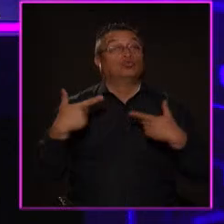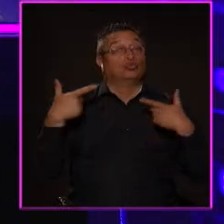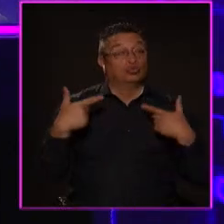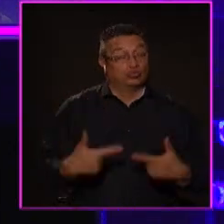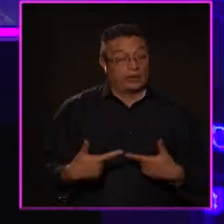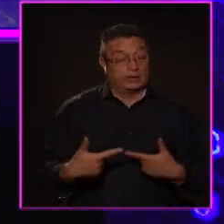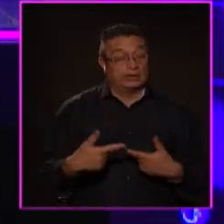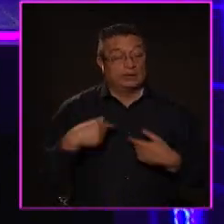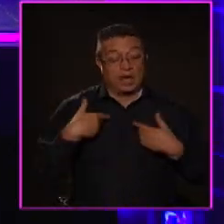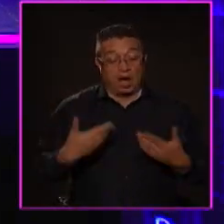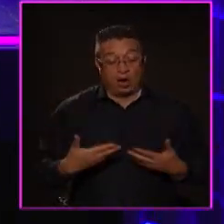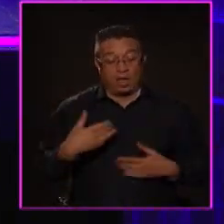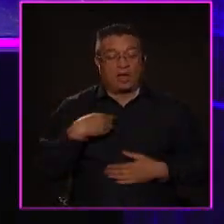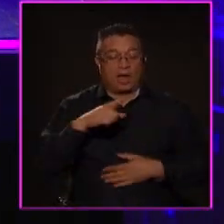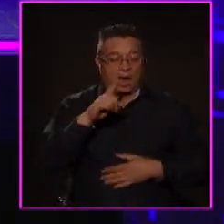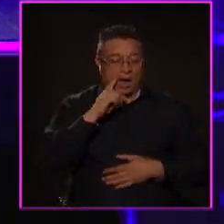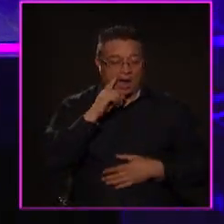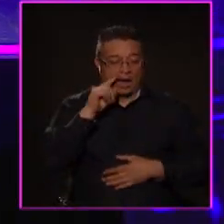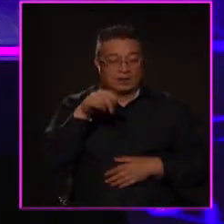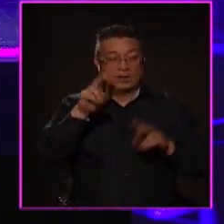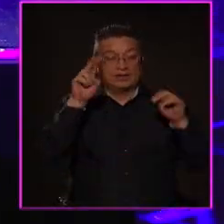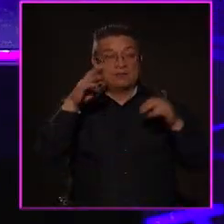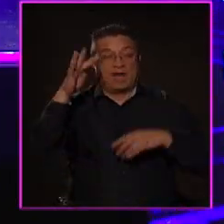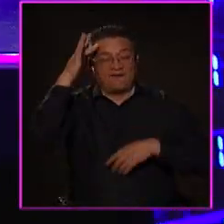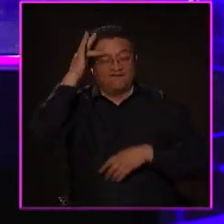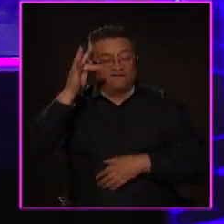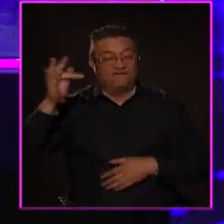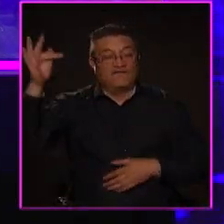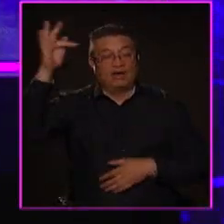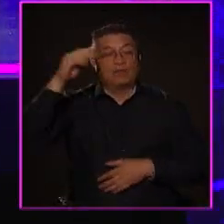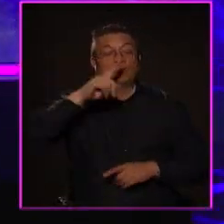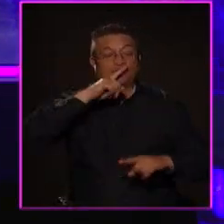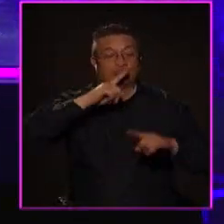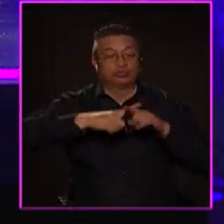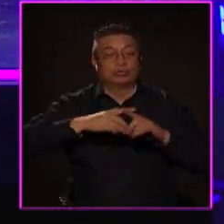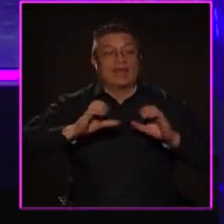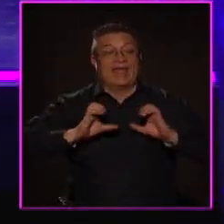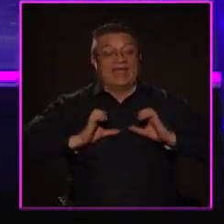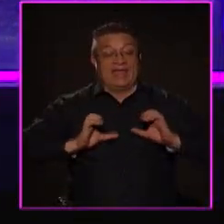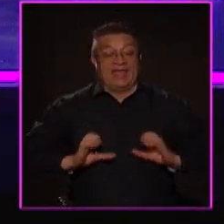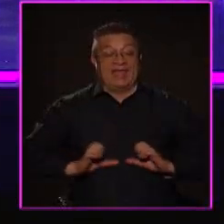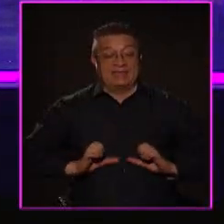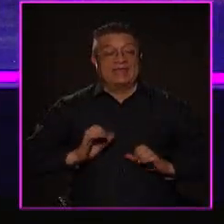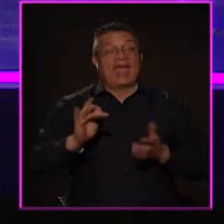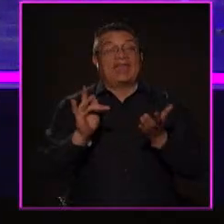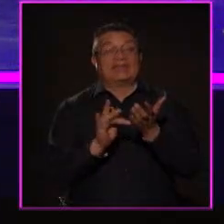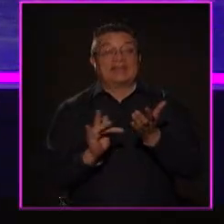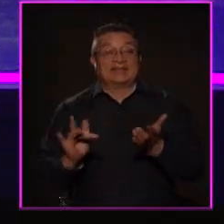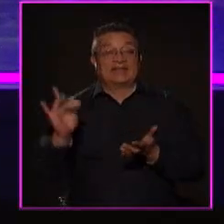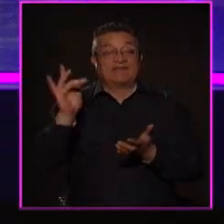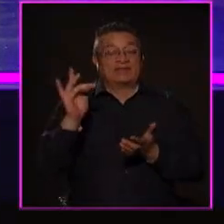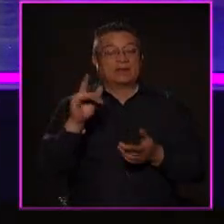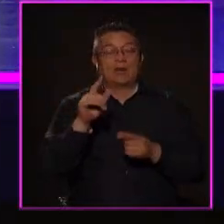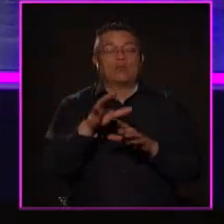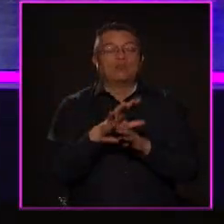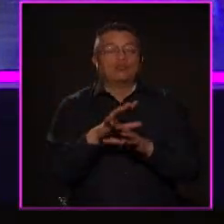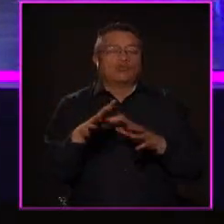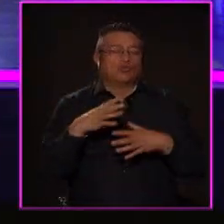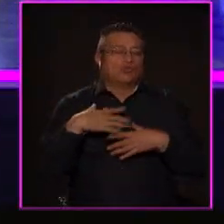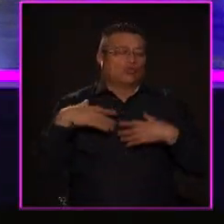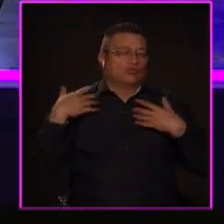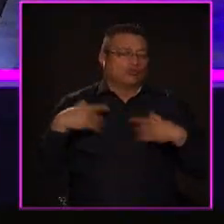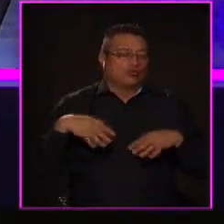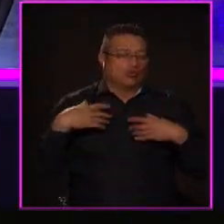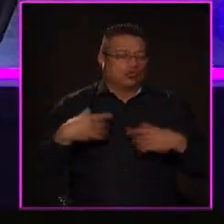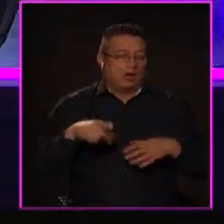of philosophy that we call AI ethics that is very vibrant. And in AI ethics, we work on